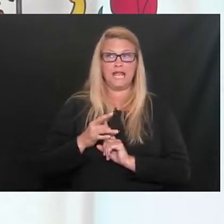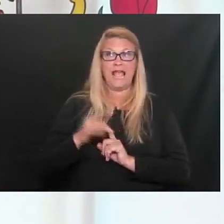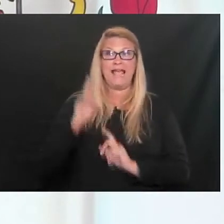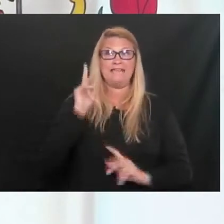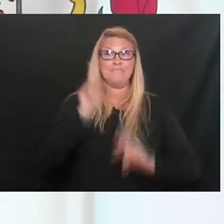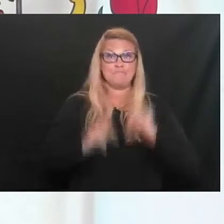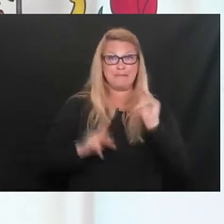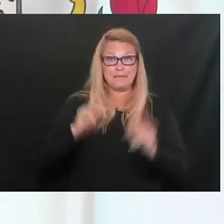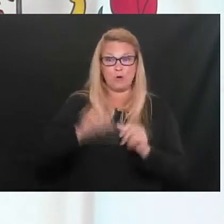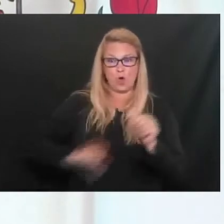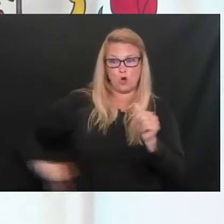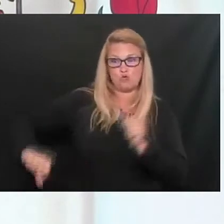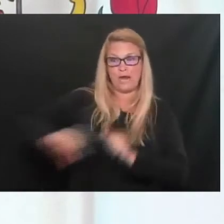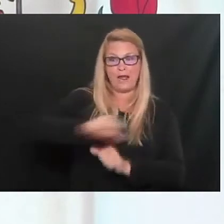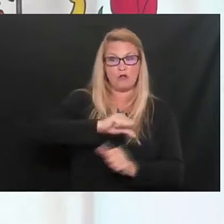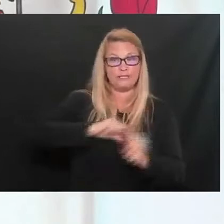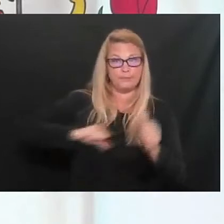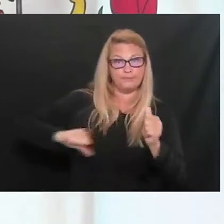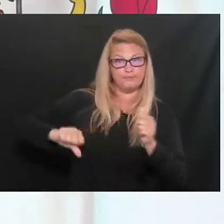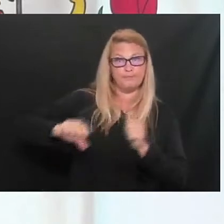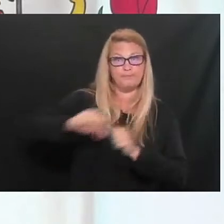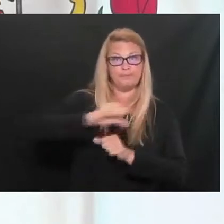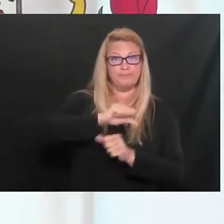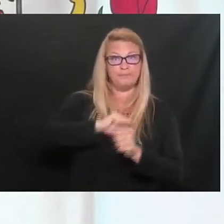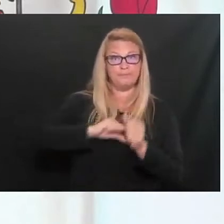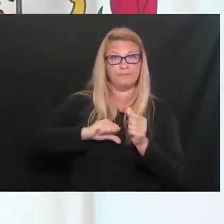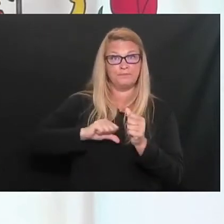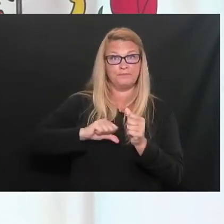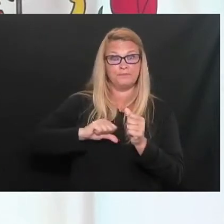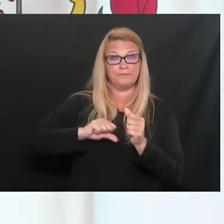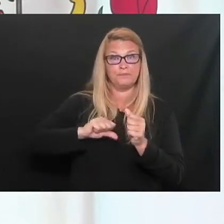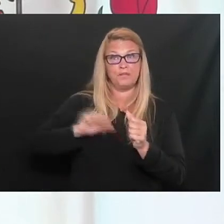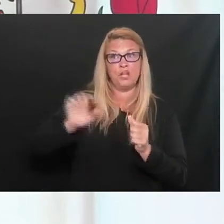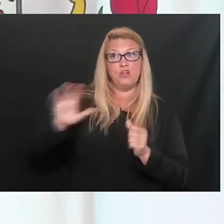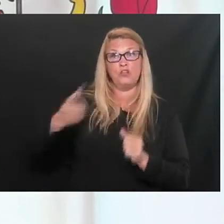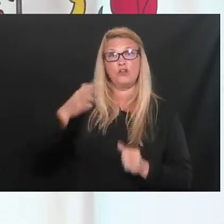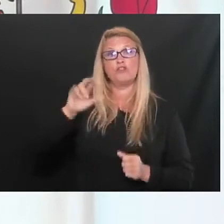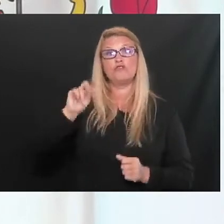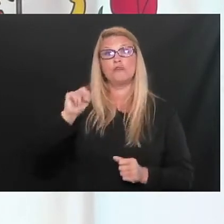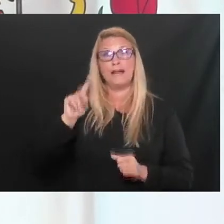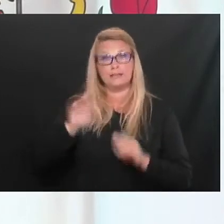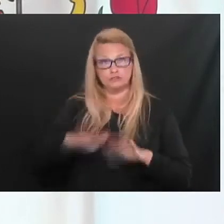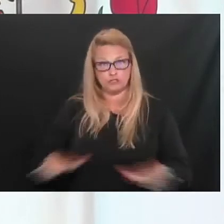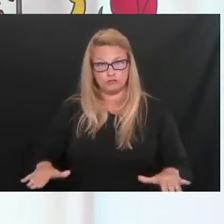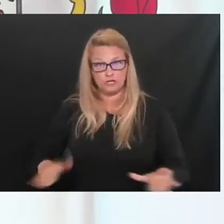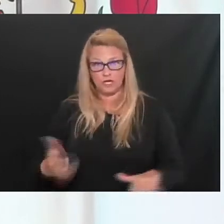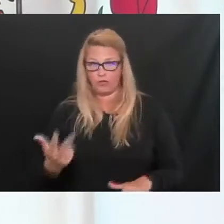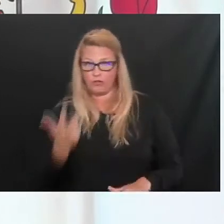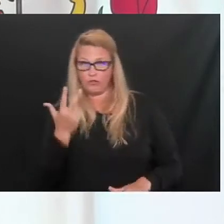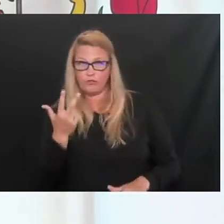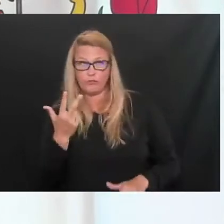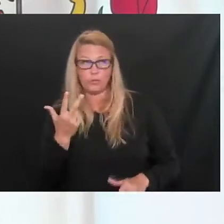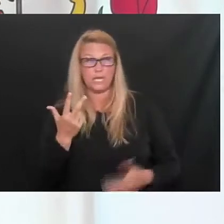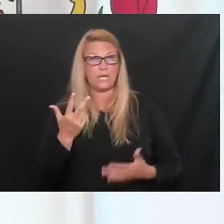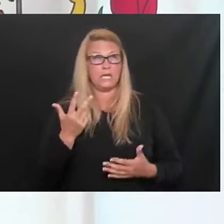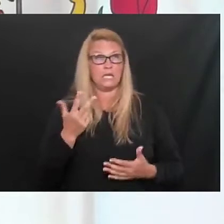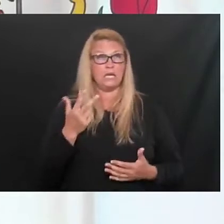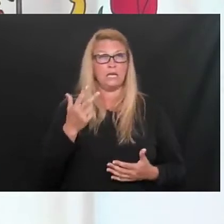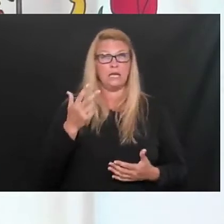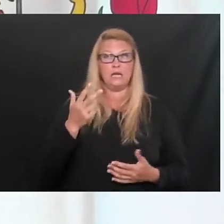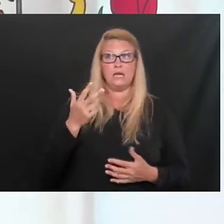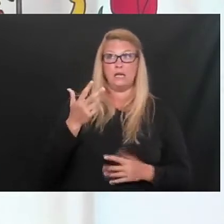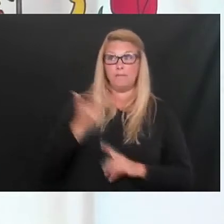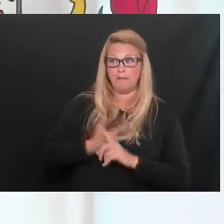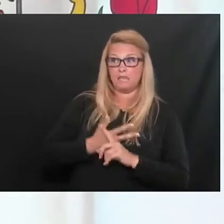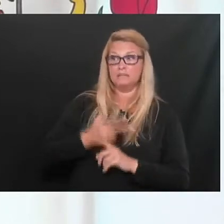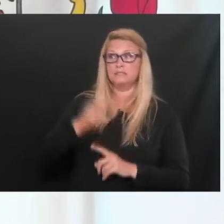around him, just imagine this now, their grandkids, 3 and 9 months old,